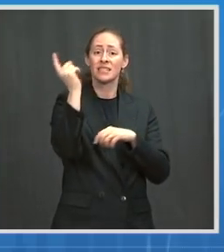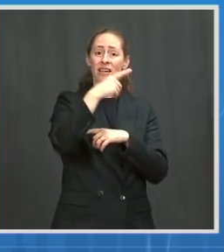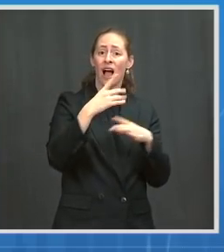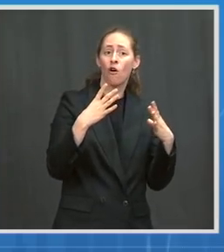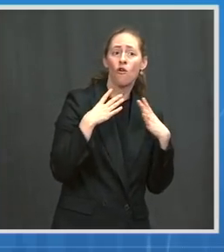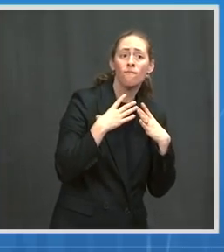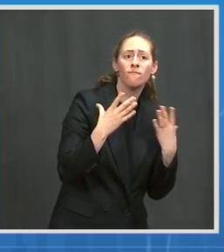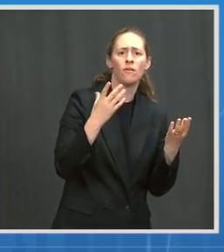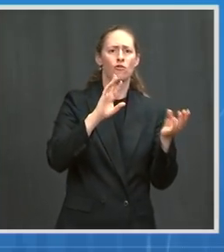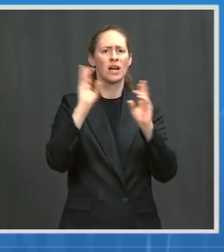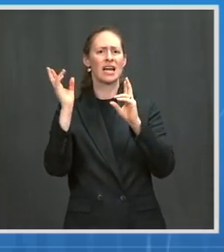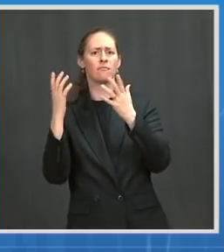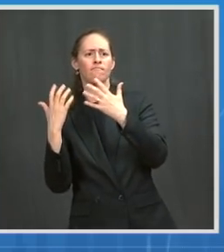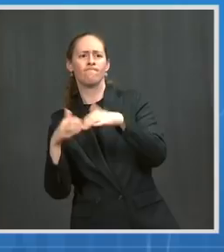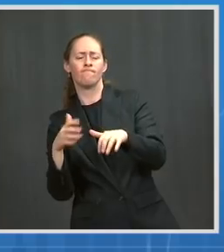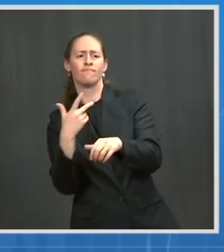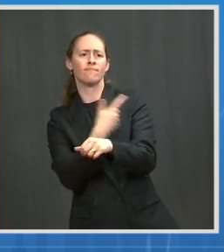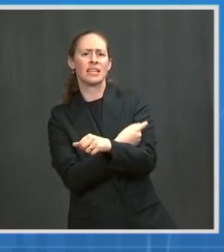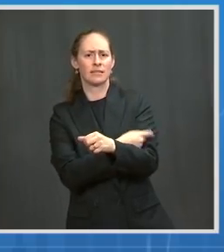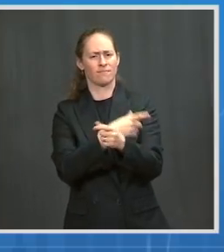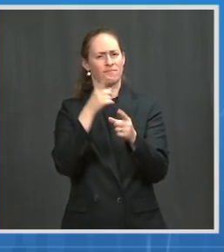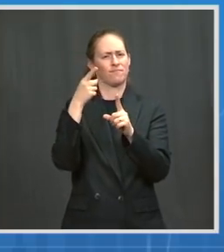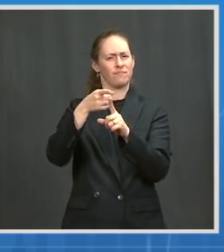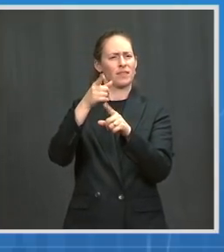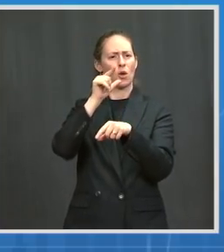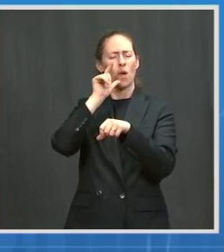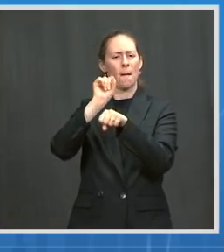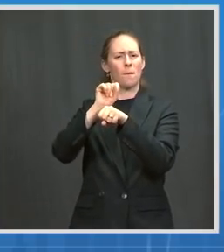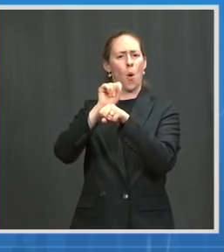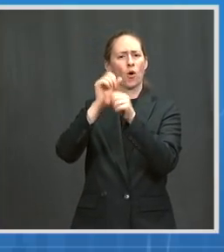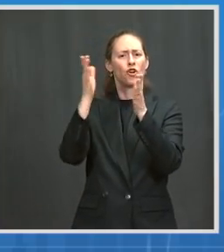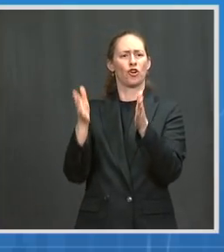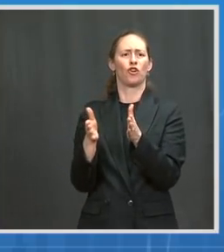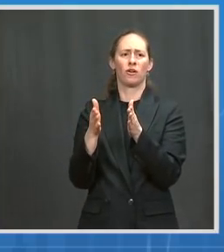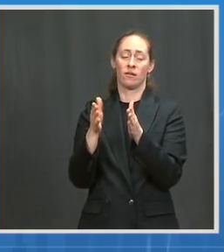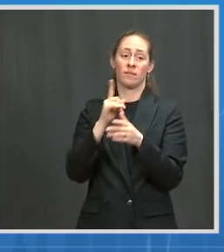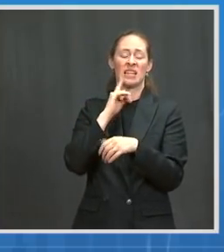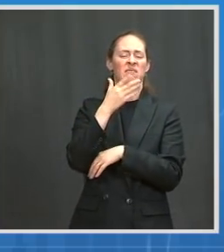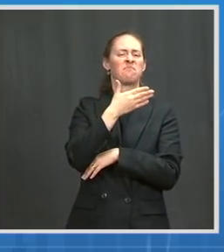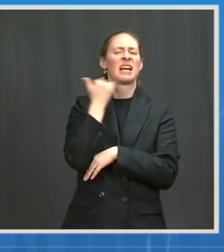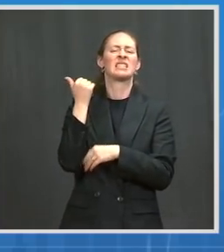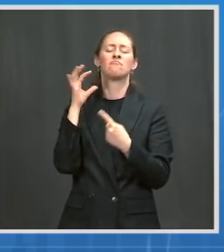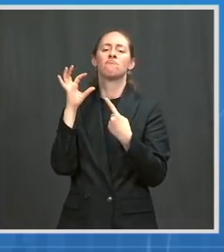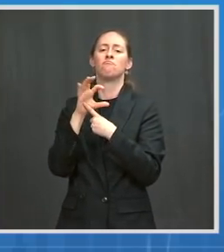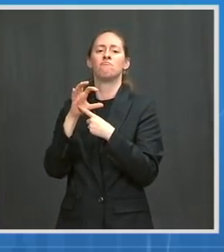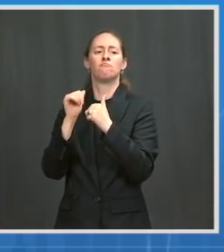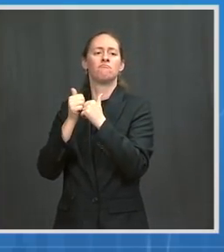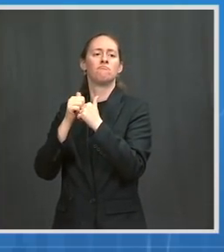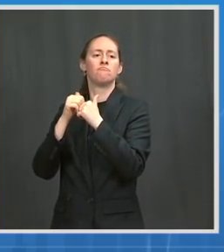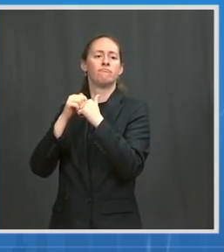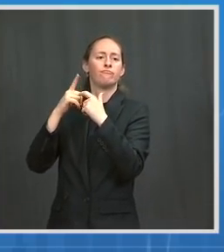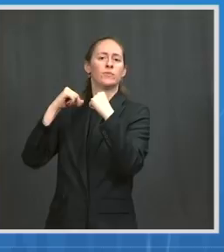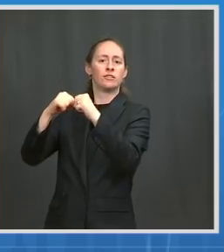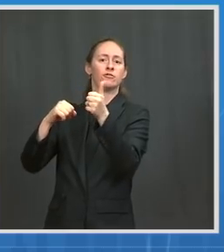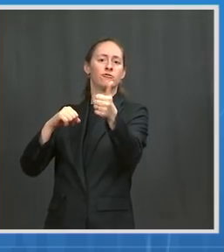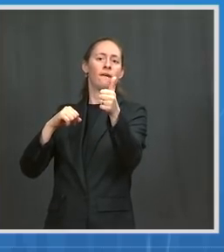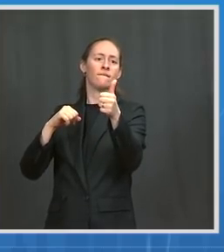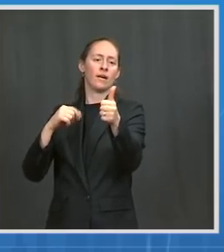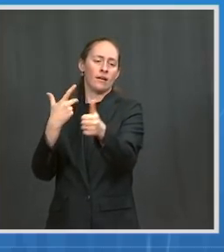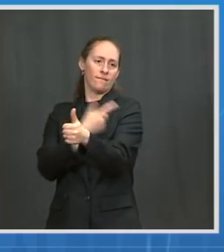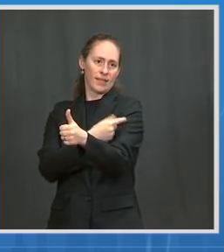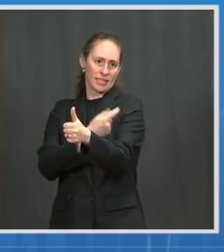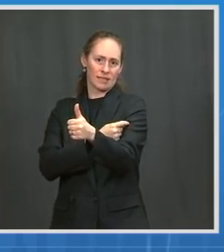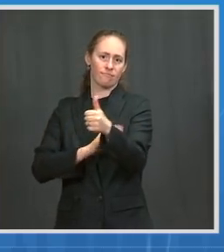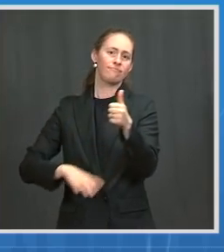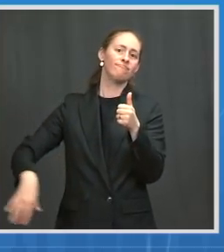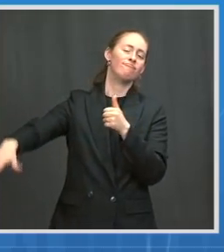because, as Dr. Walensky said, getting vaccinated remains the best way to protect ourselves, our workers, our neighbors, and our friends. Yeah,